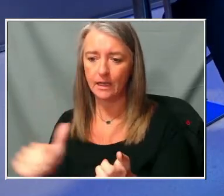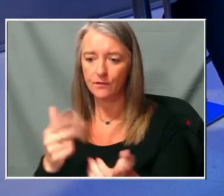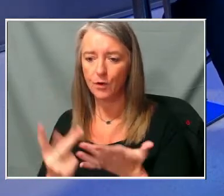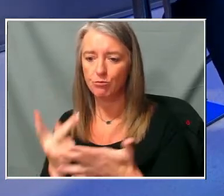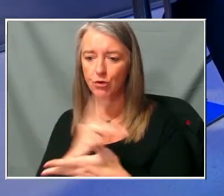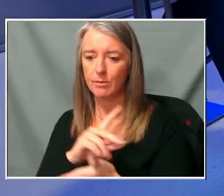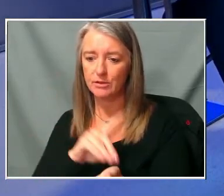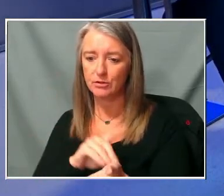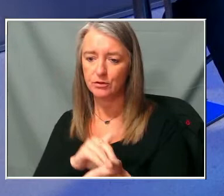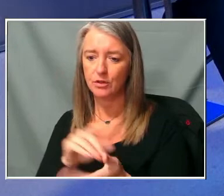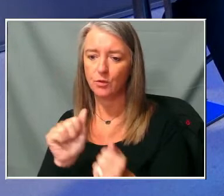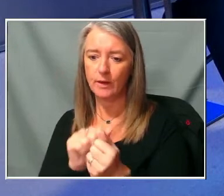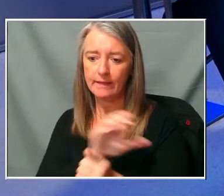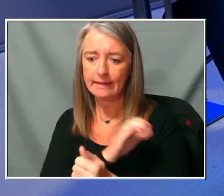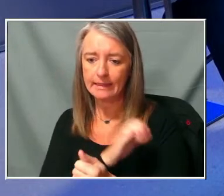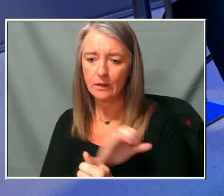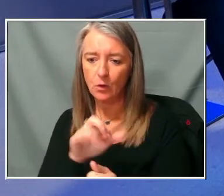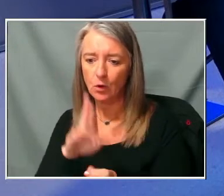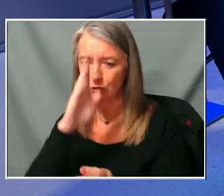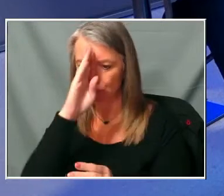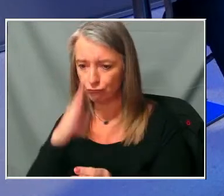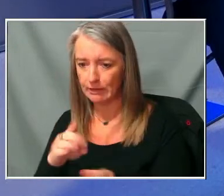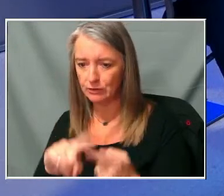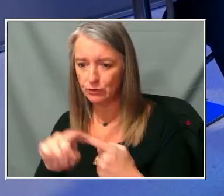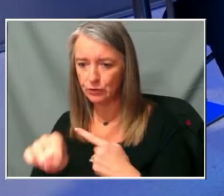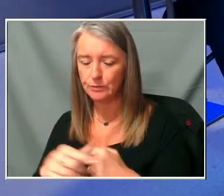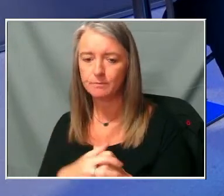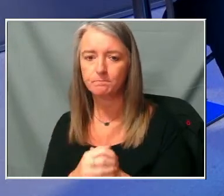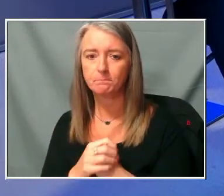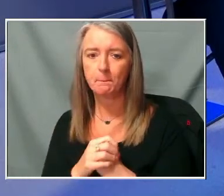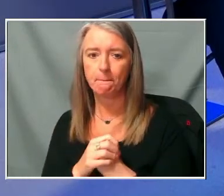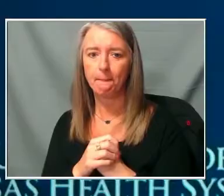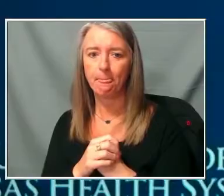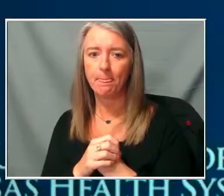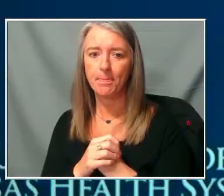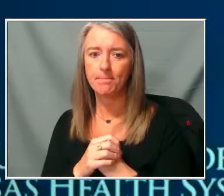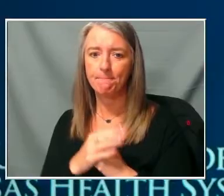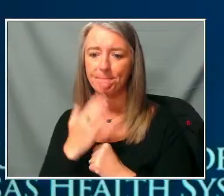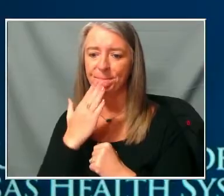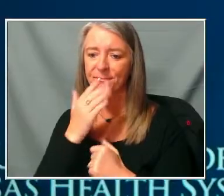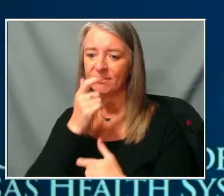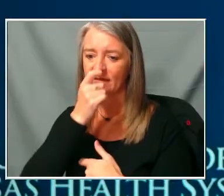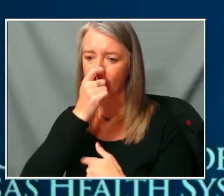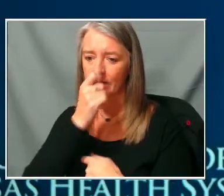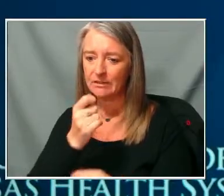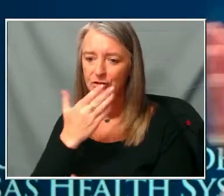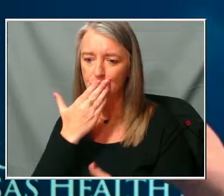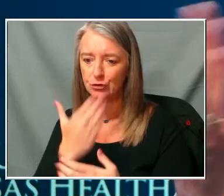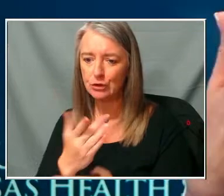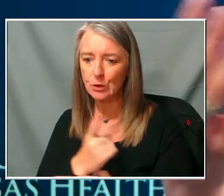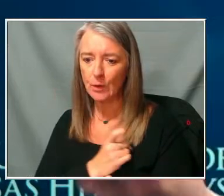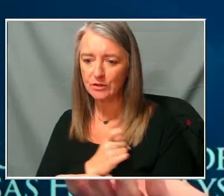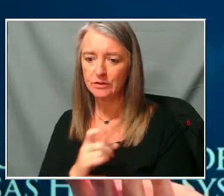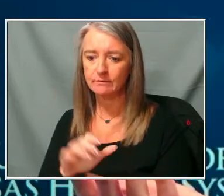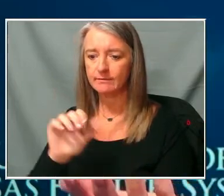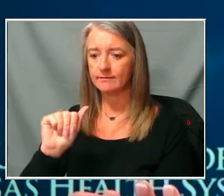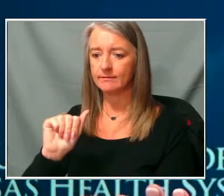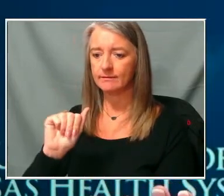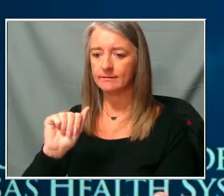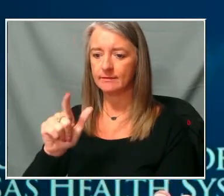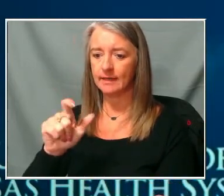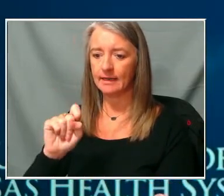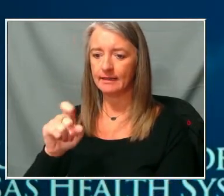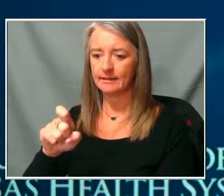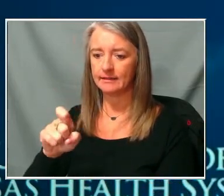alongside you, or is it a direct line to you? Yeah, so that's actually such an interesting and good question. Alex happens to